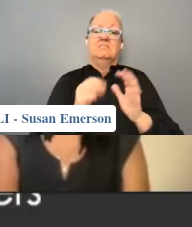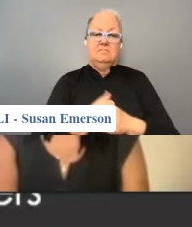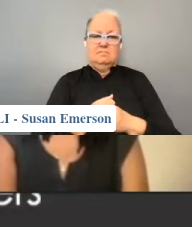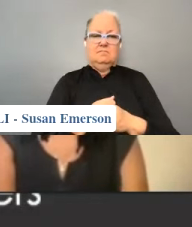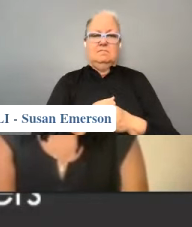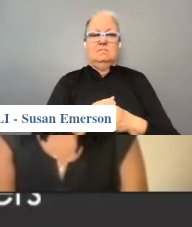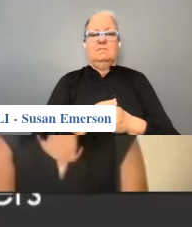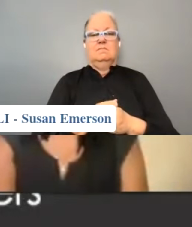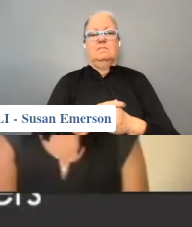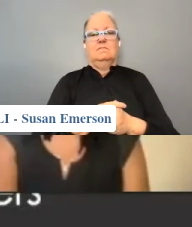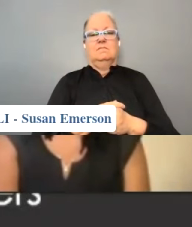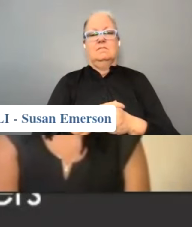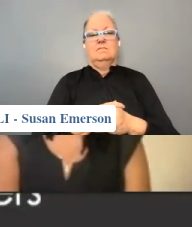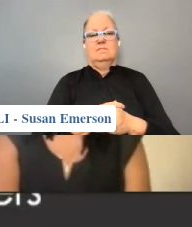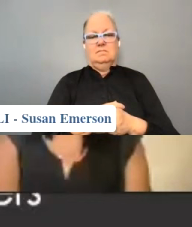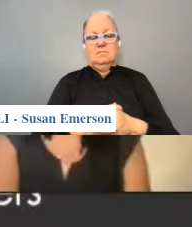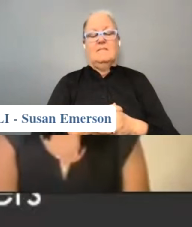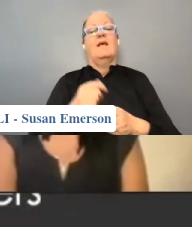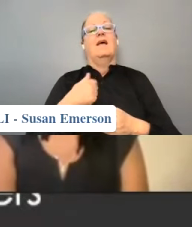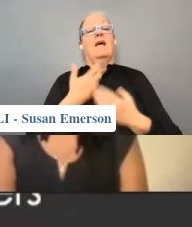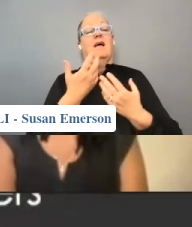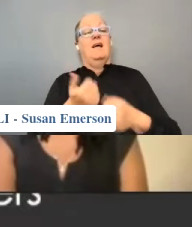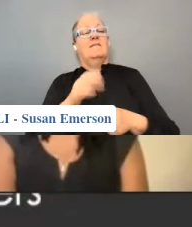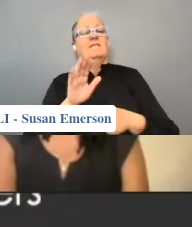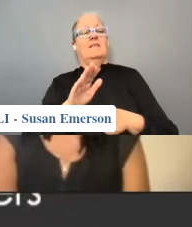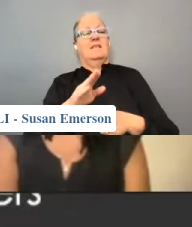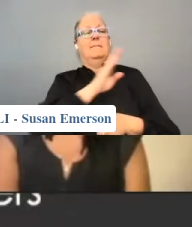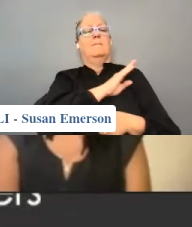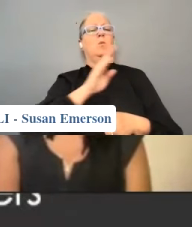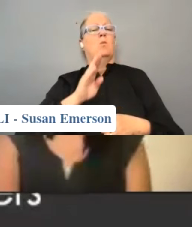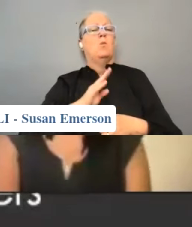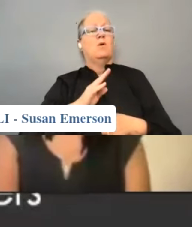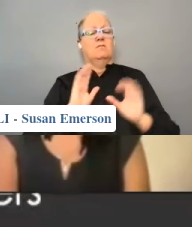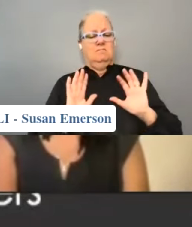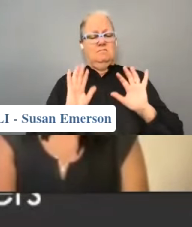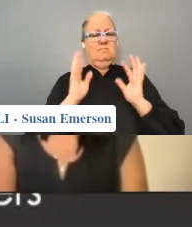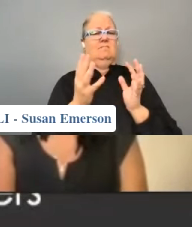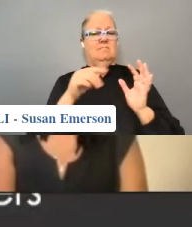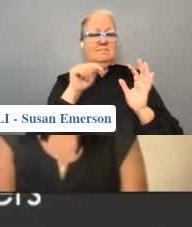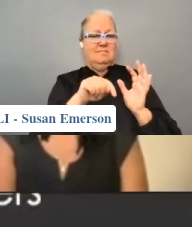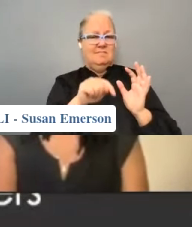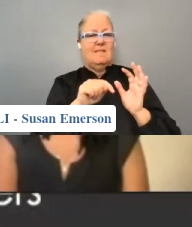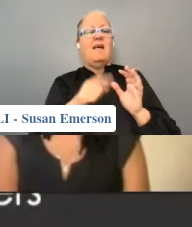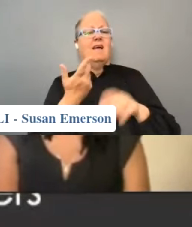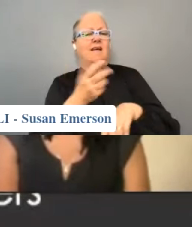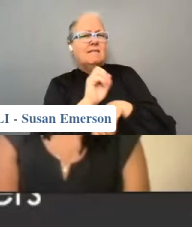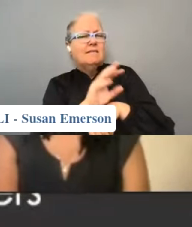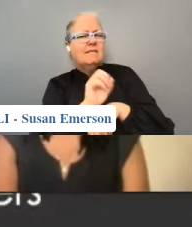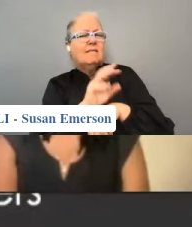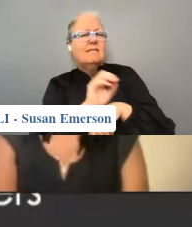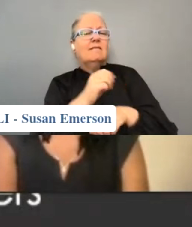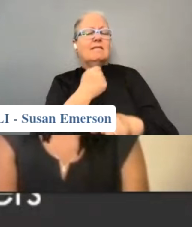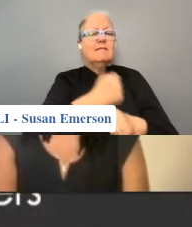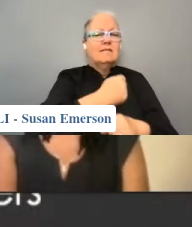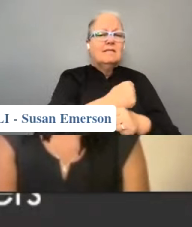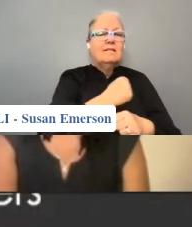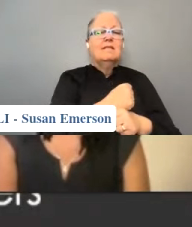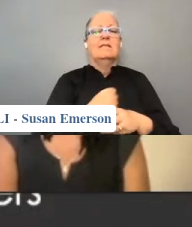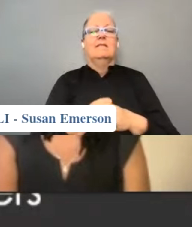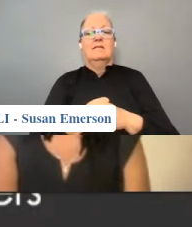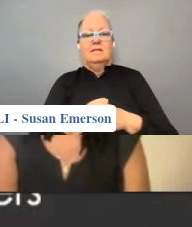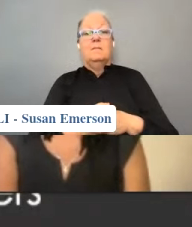NCDA, RBC, University of Rwanda, the Minister of Health, MINAROC, and the LODA.